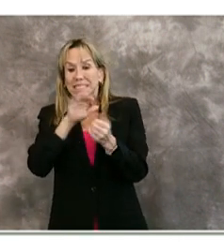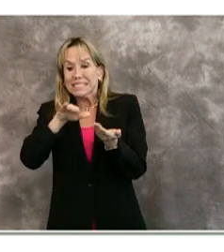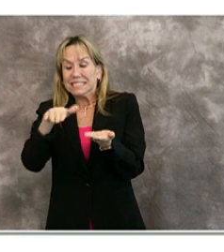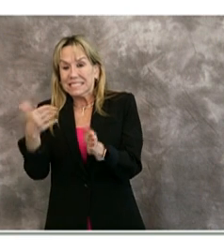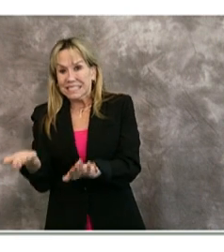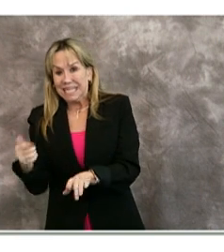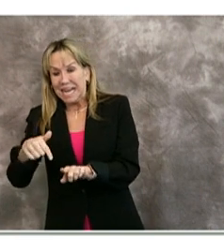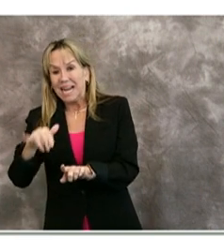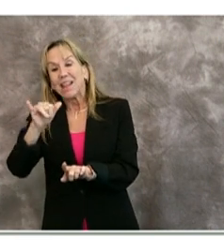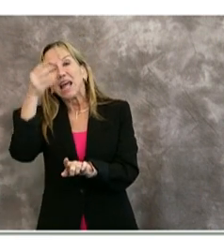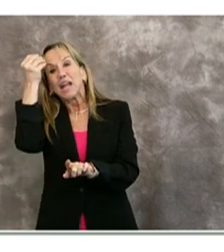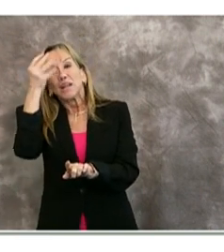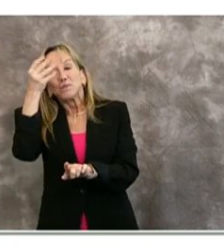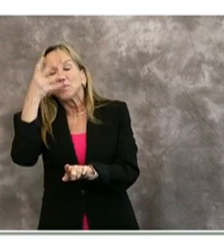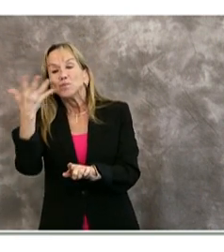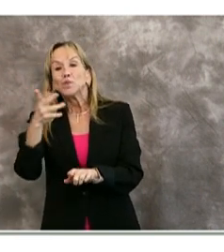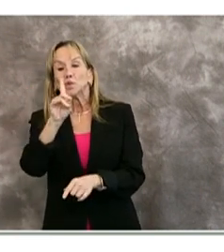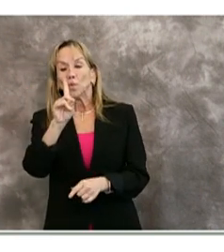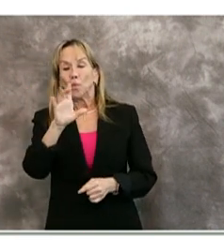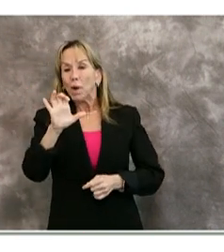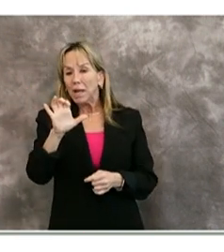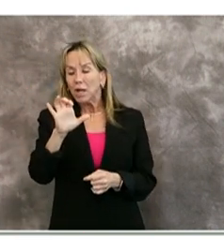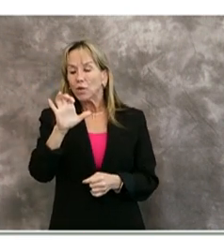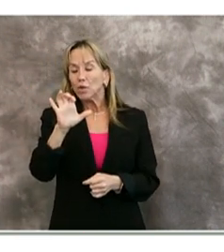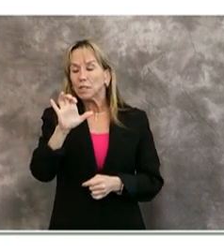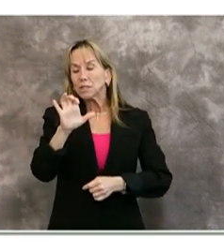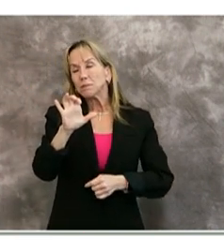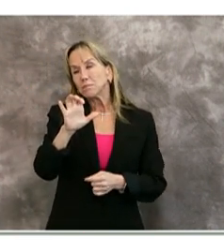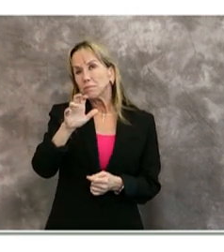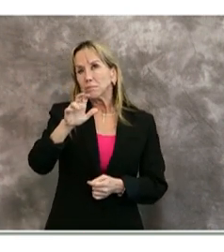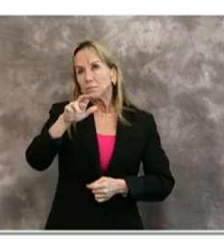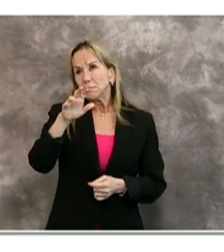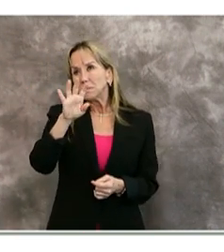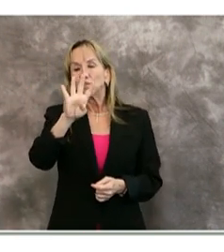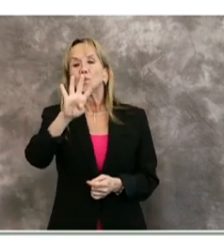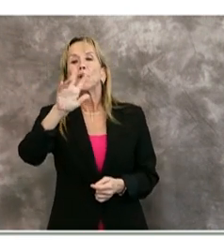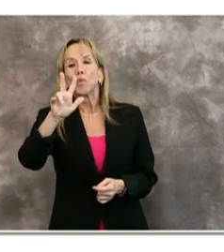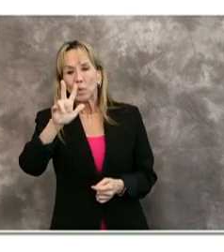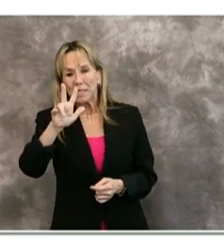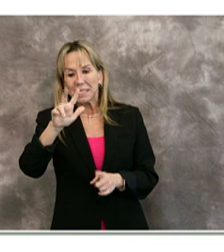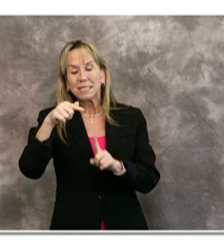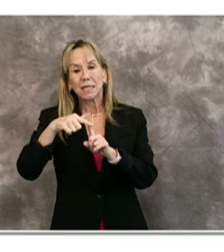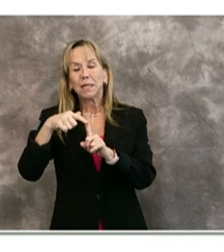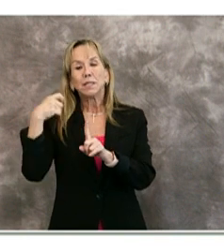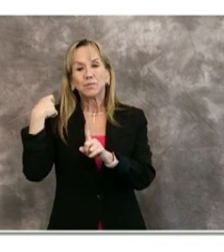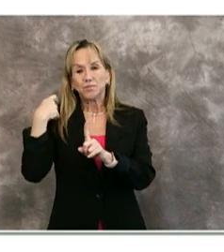data is available, 139, or 43%, or Hispanic or Latino,